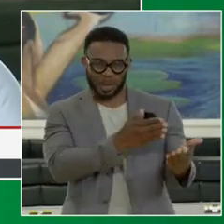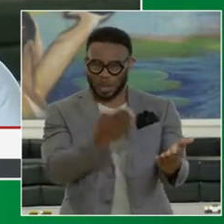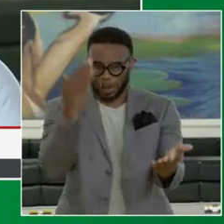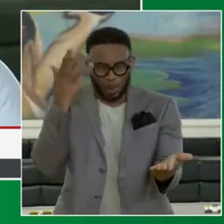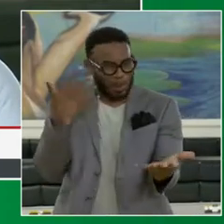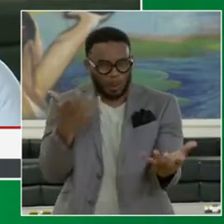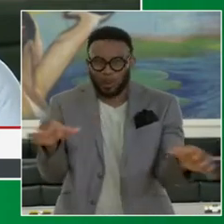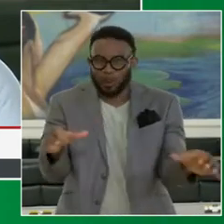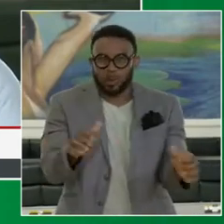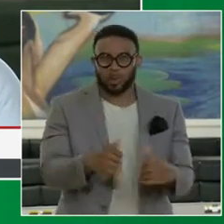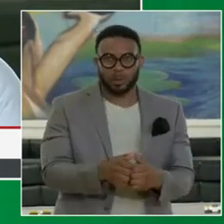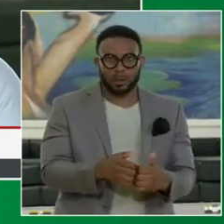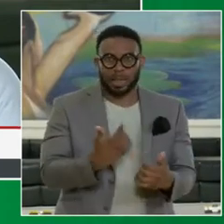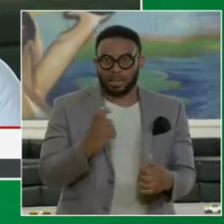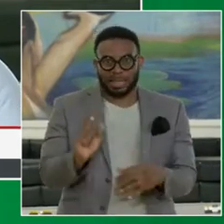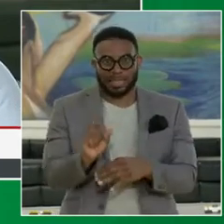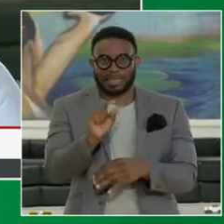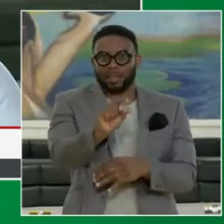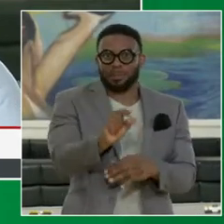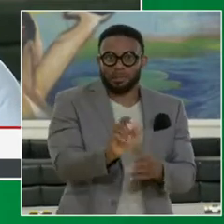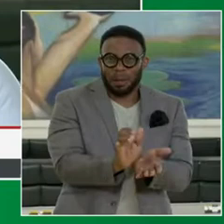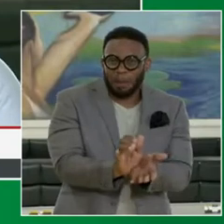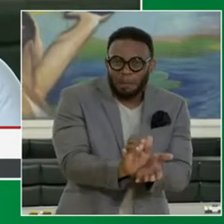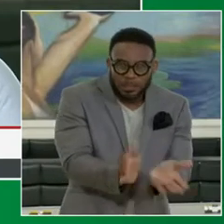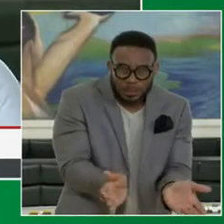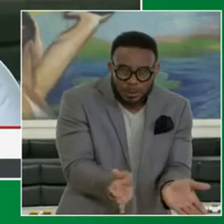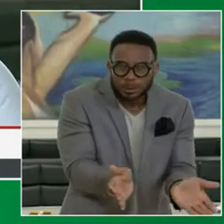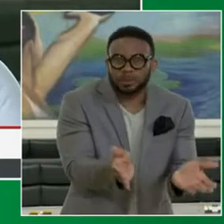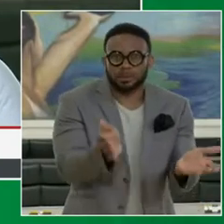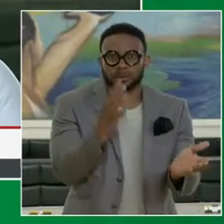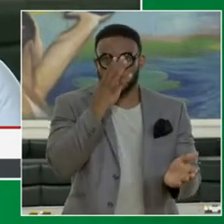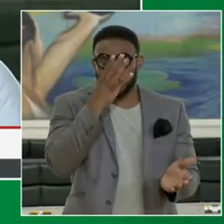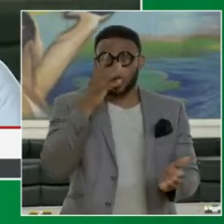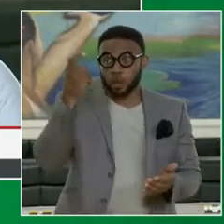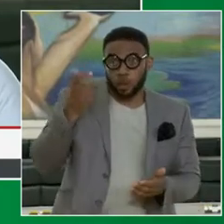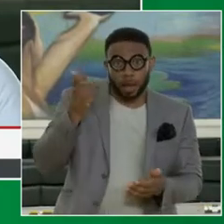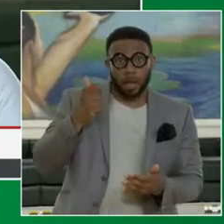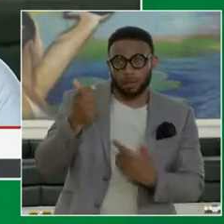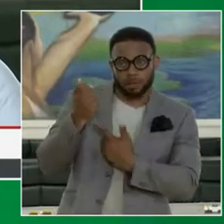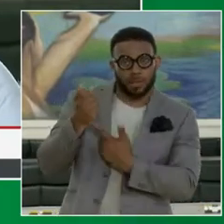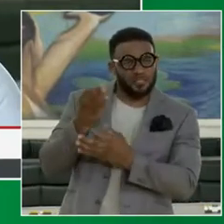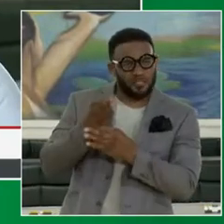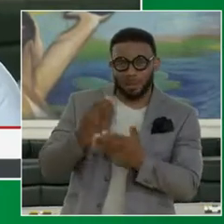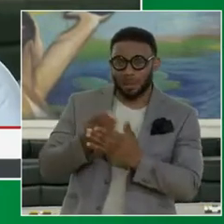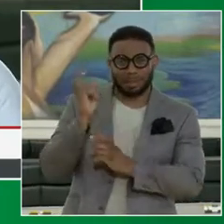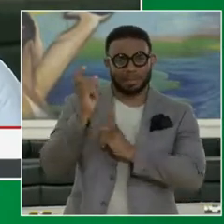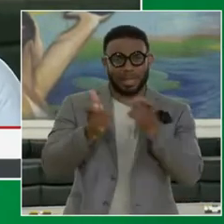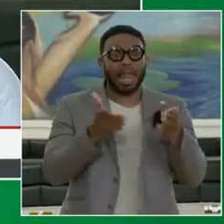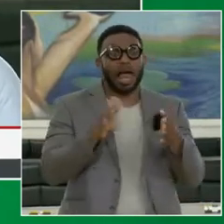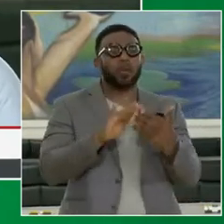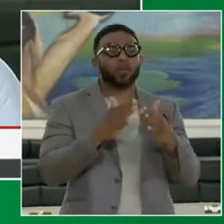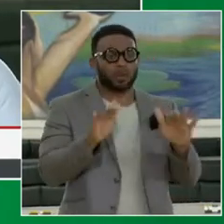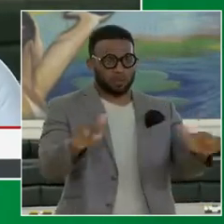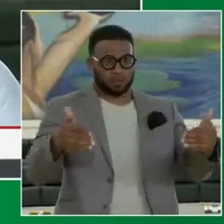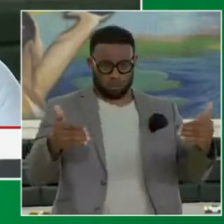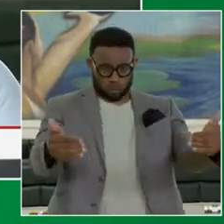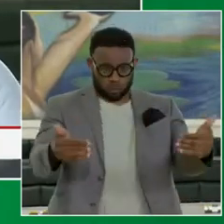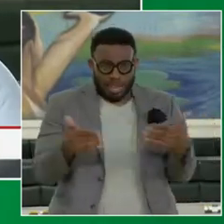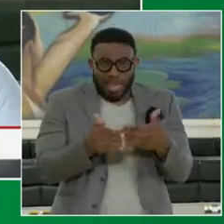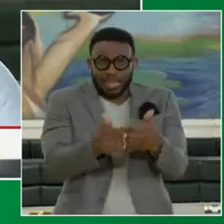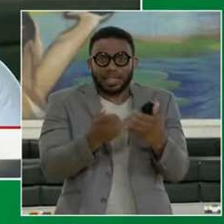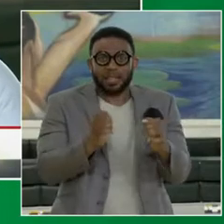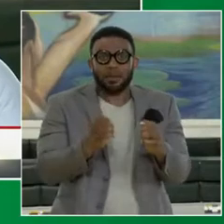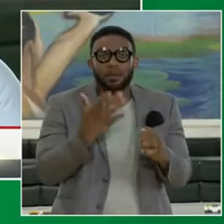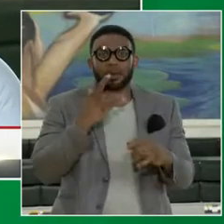they want to do in their individual communities, and these grants are allowing the community to lead the effort. And so rather